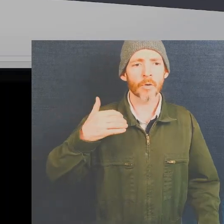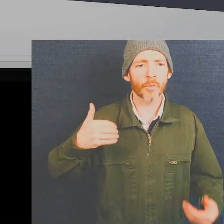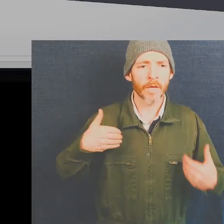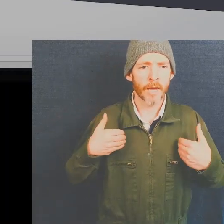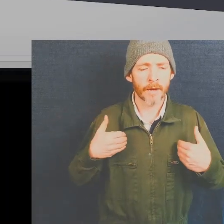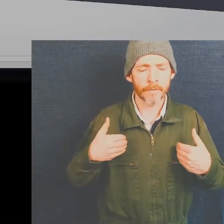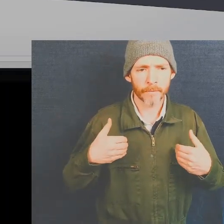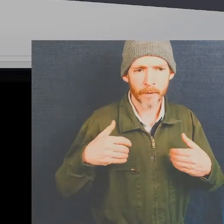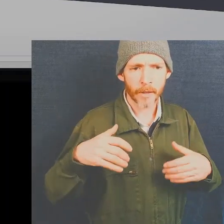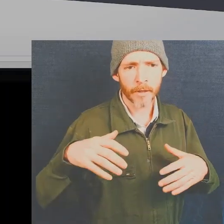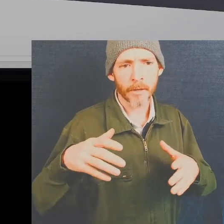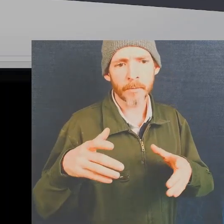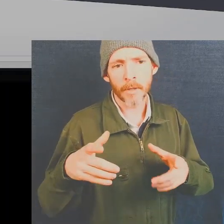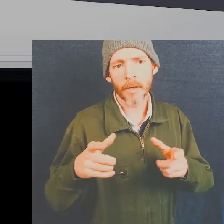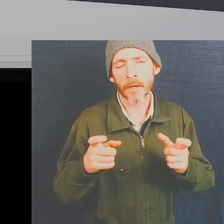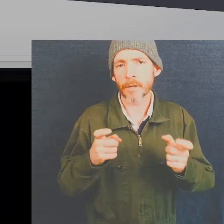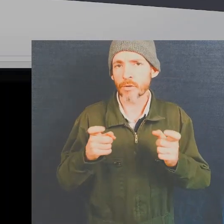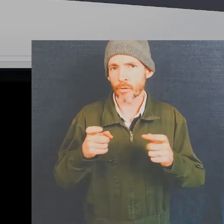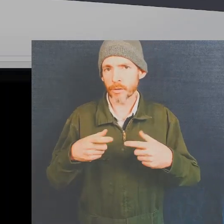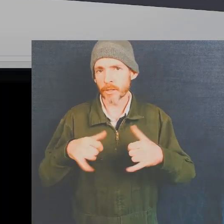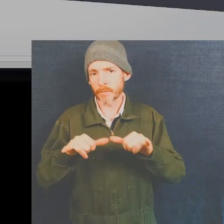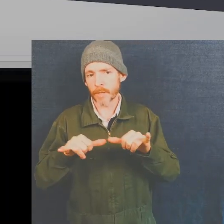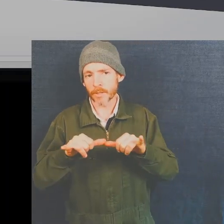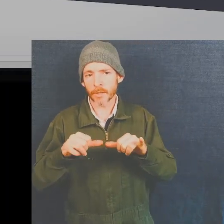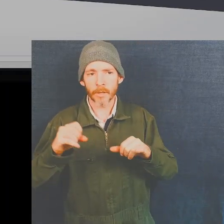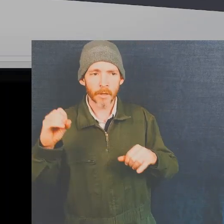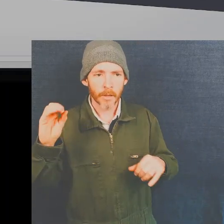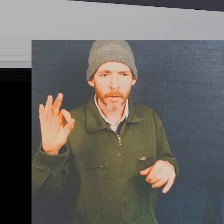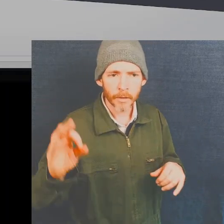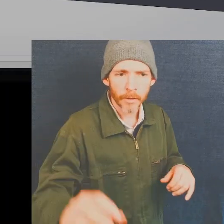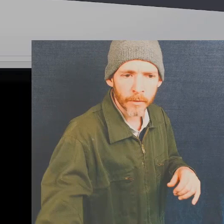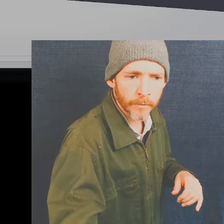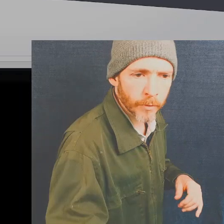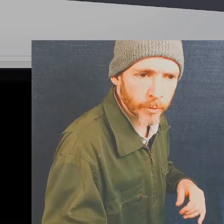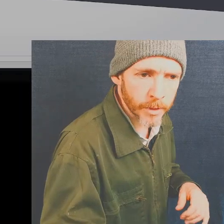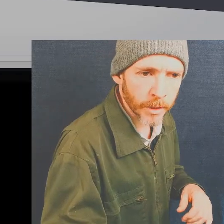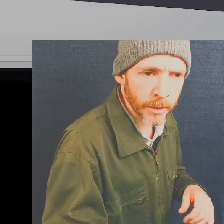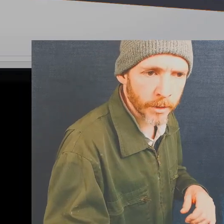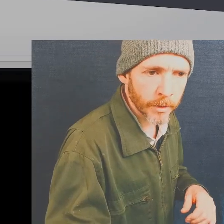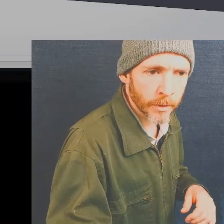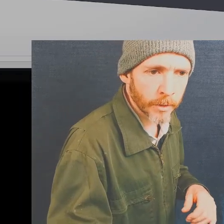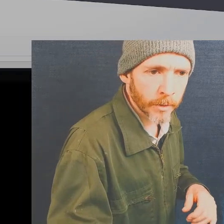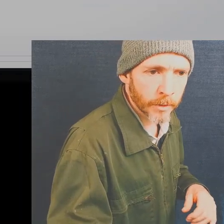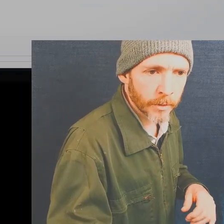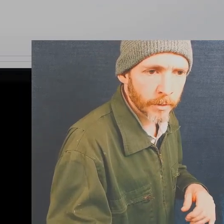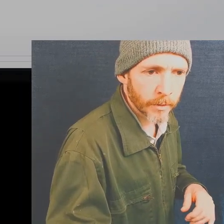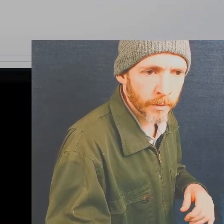Okay, so we have a controlling dimension of, what was it again?